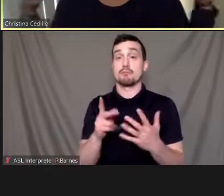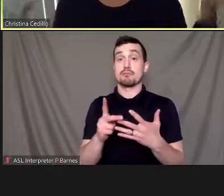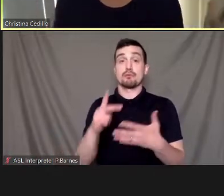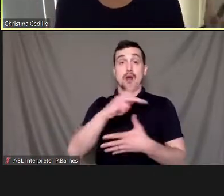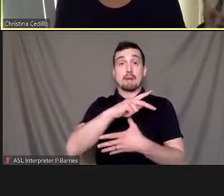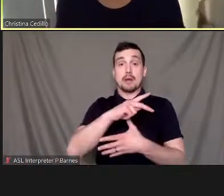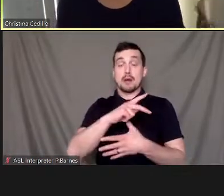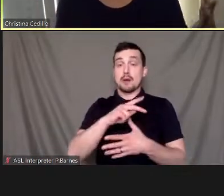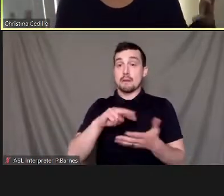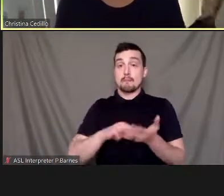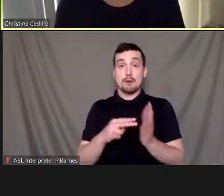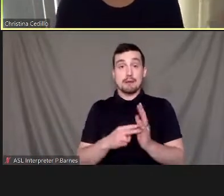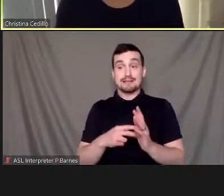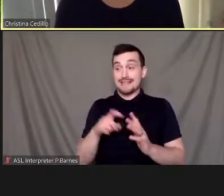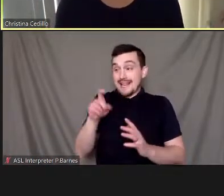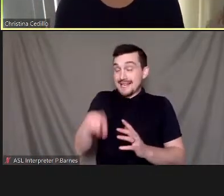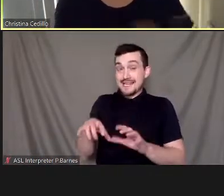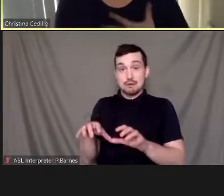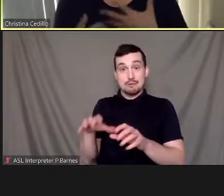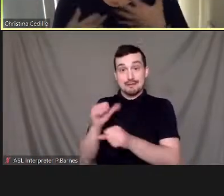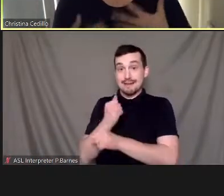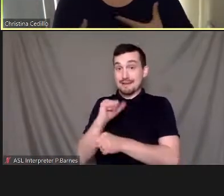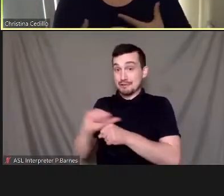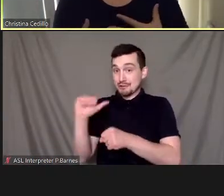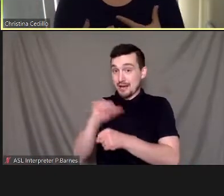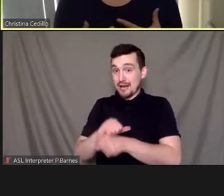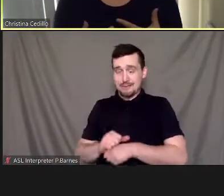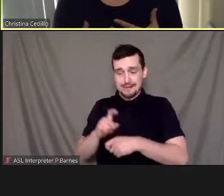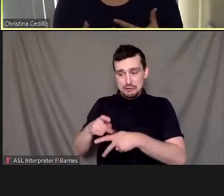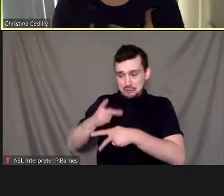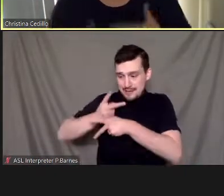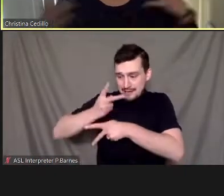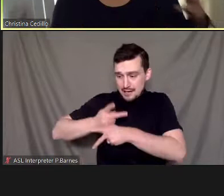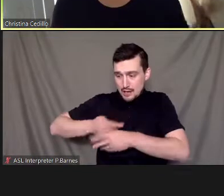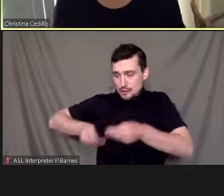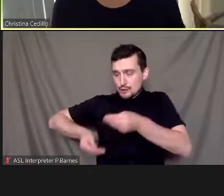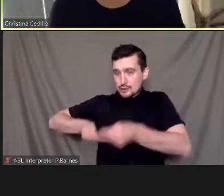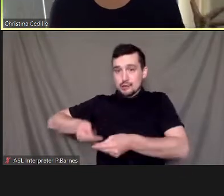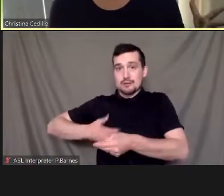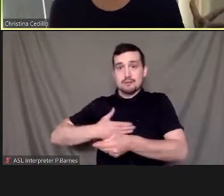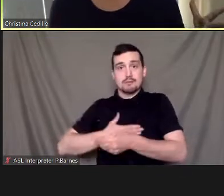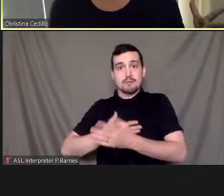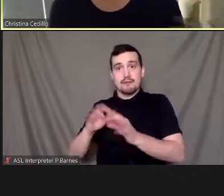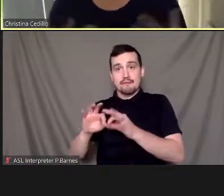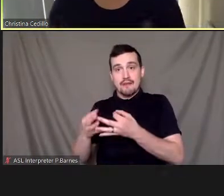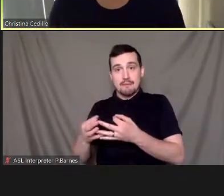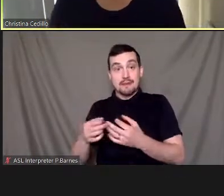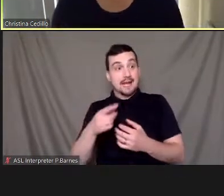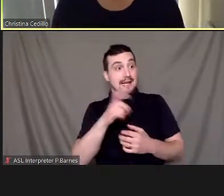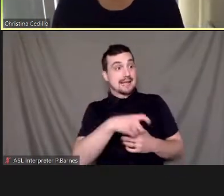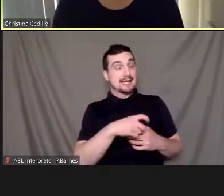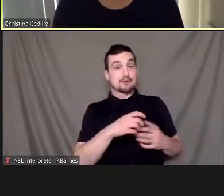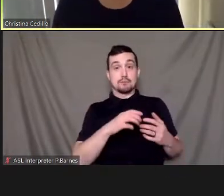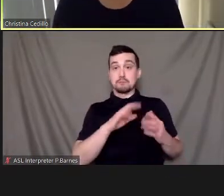I need to get a job and take care of my family. I need to get them naturalized, right?